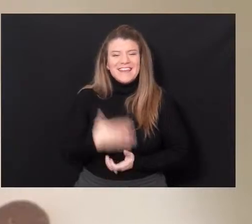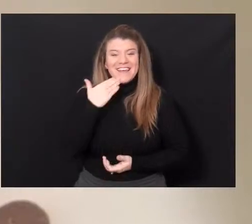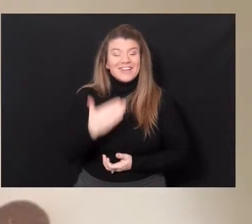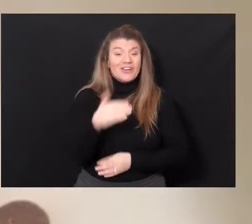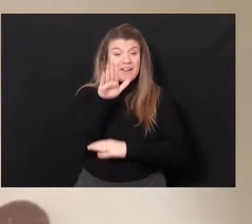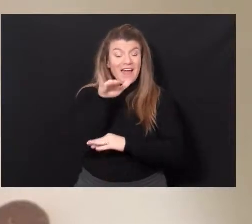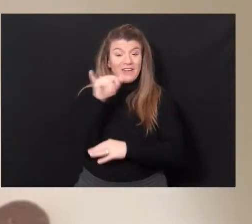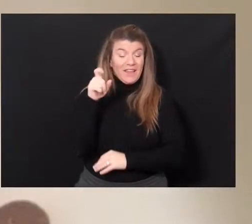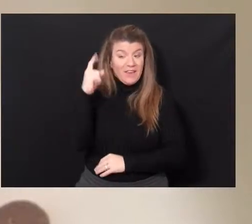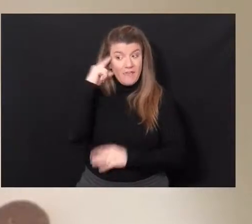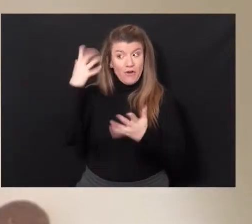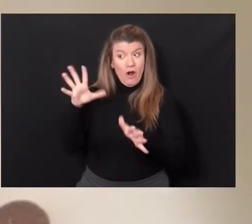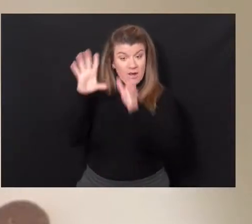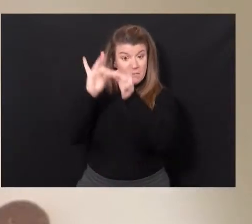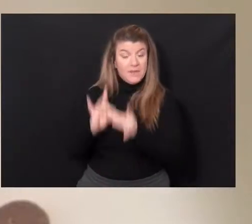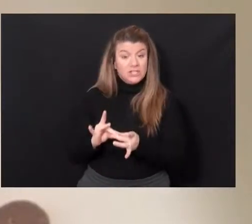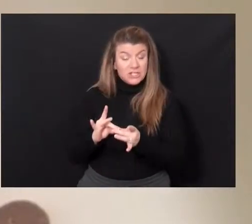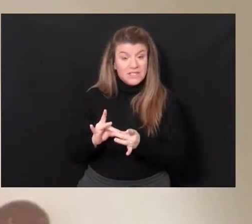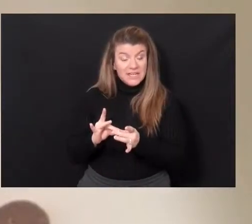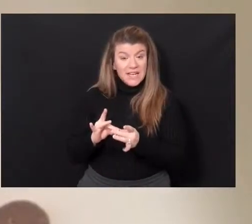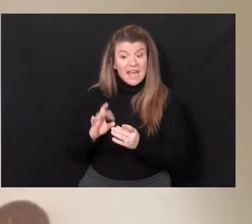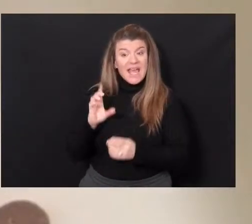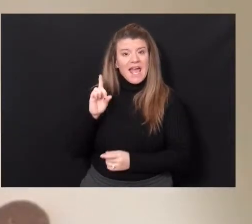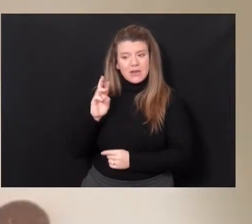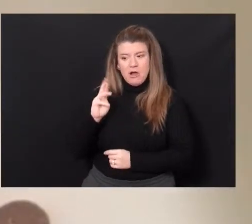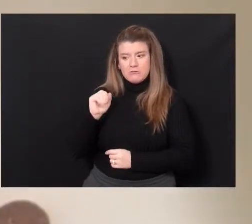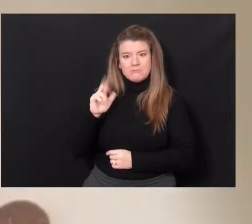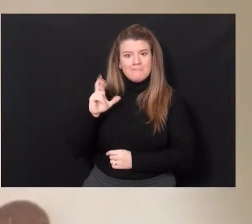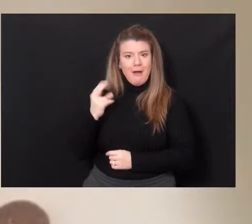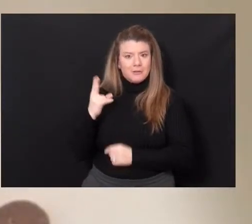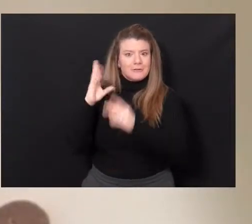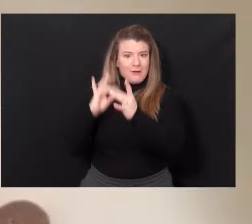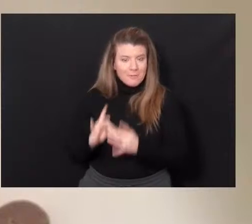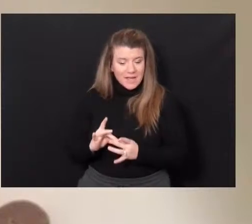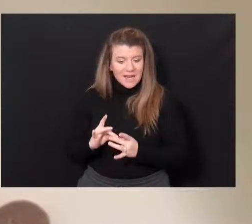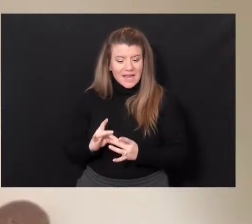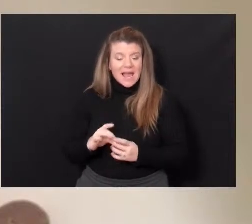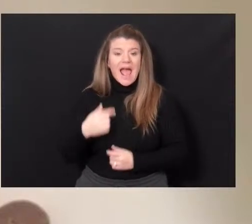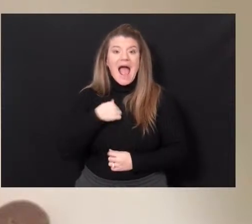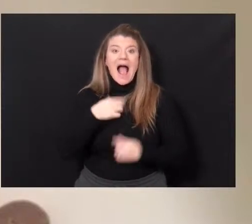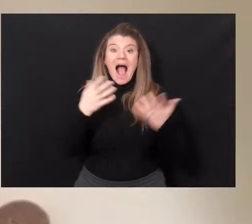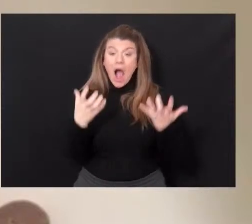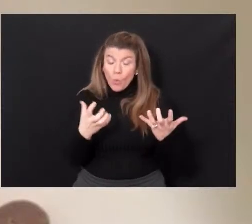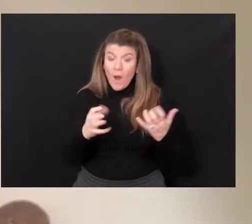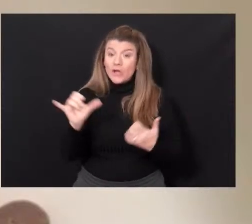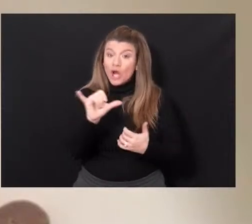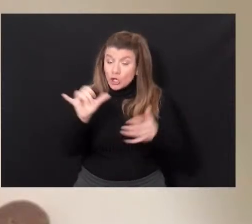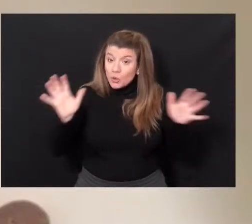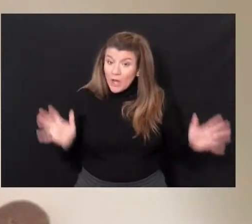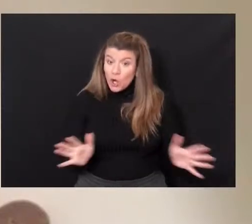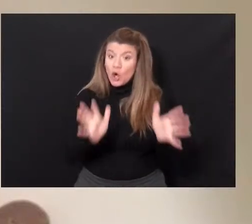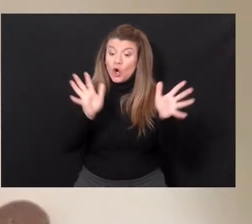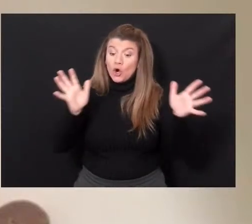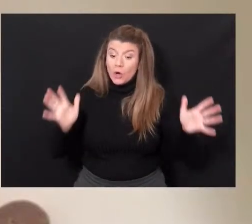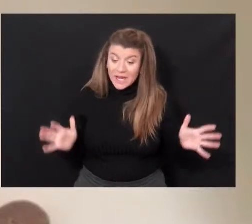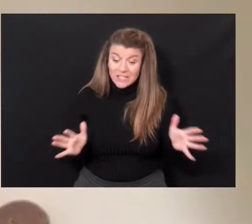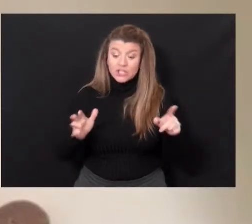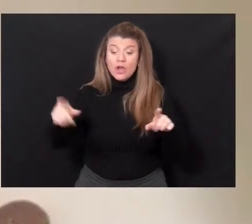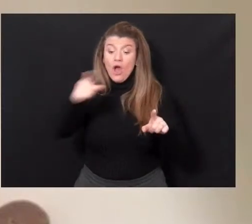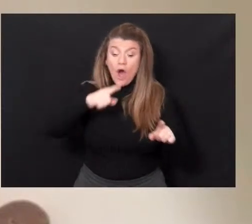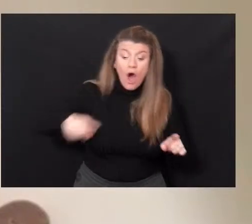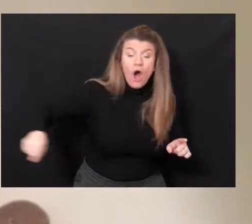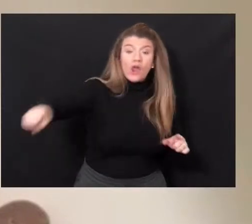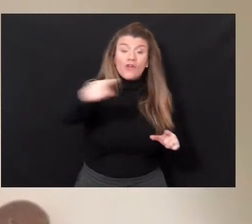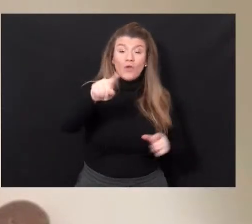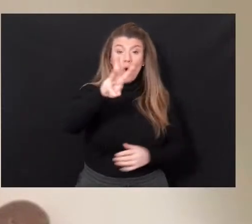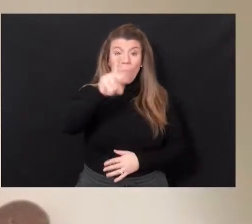afternoon. As Governor pointed out and Clay pointed out, we I want to also encourage West Virginians